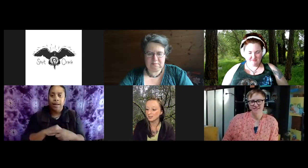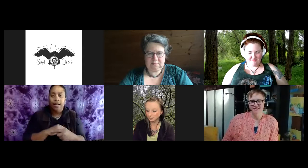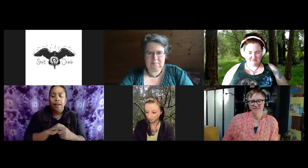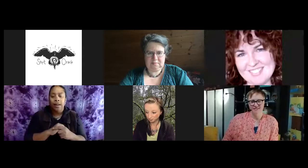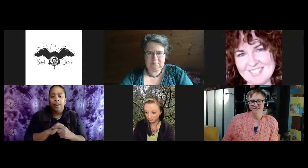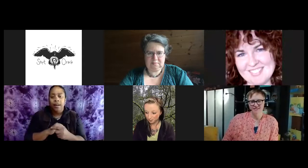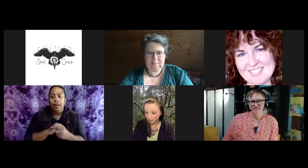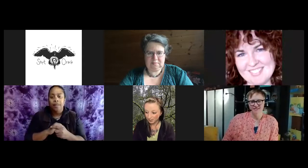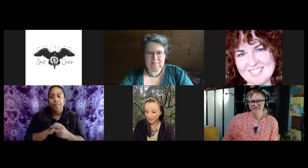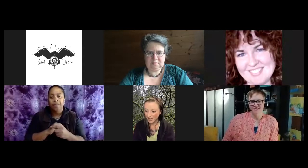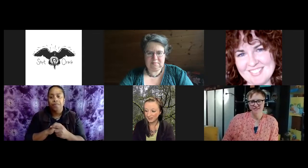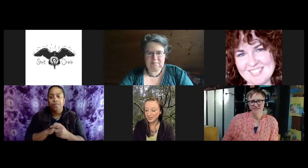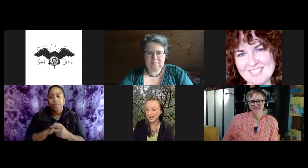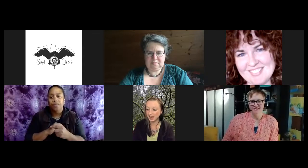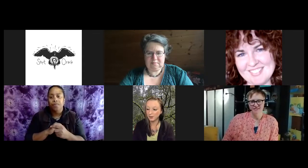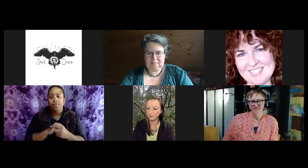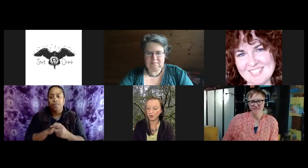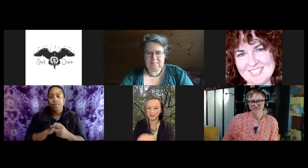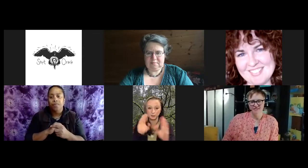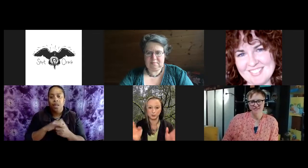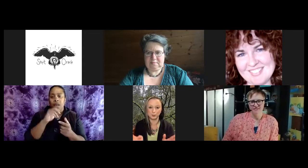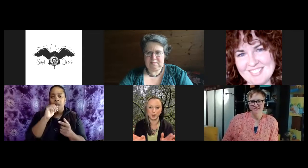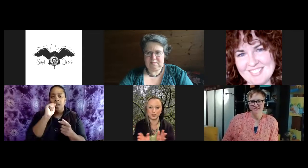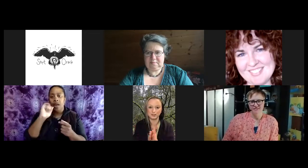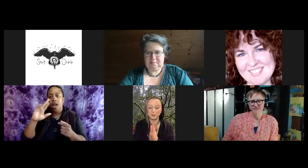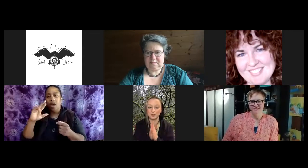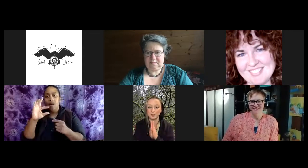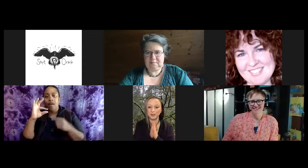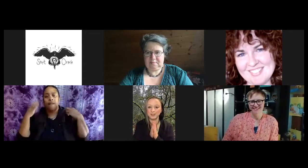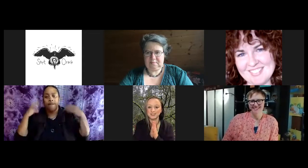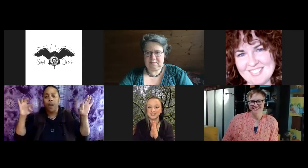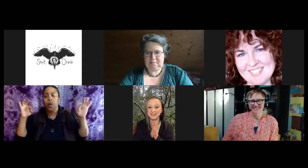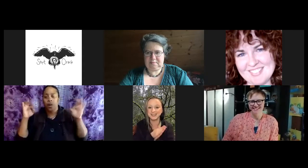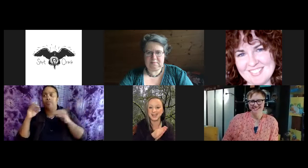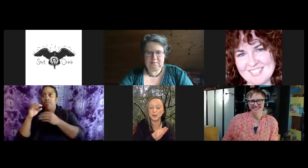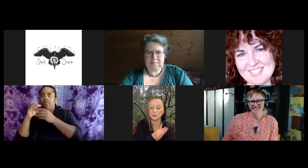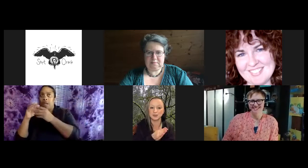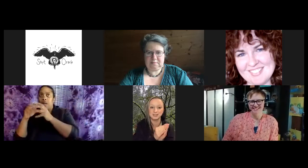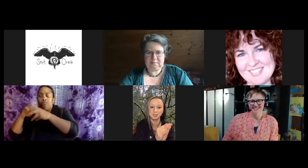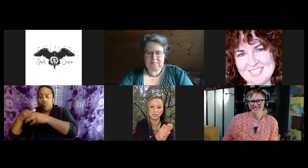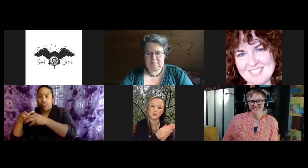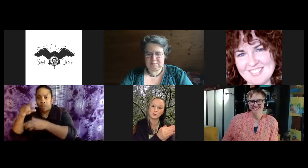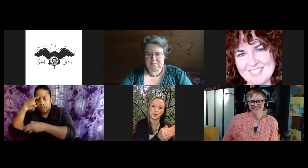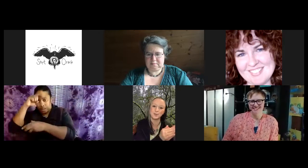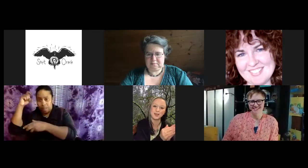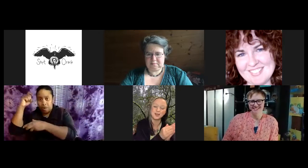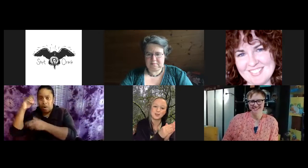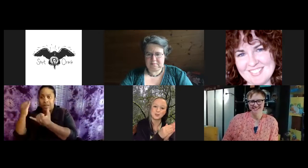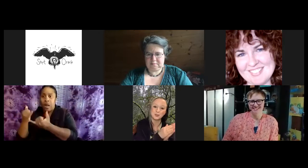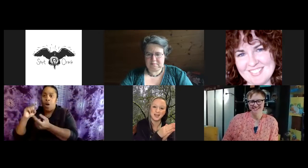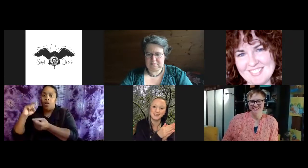And the air fairies, who are part of the summer court, they now transition